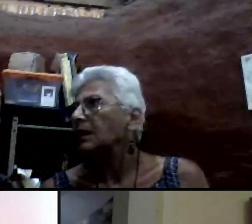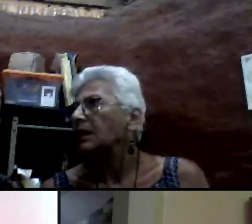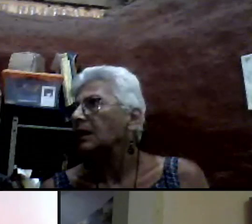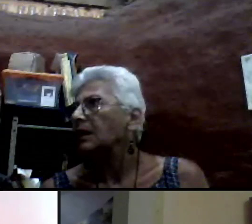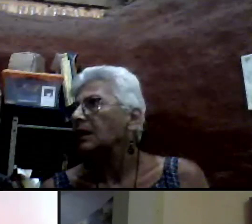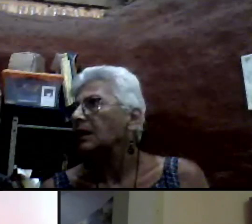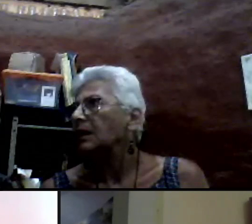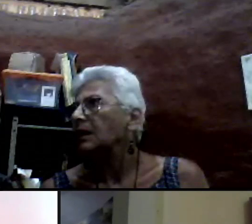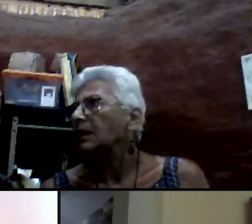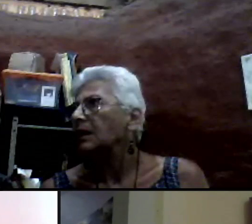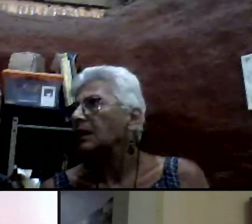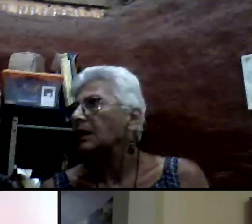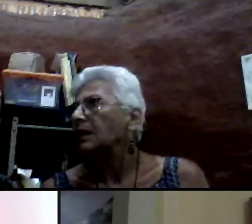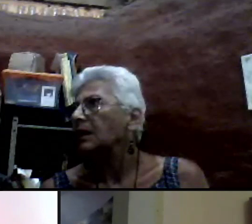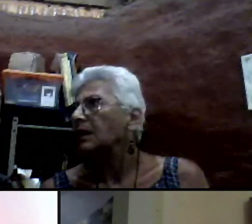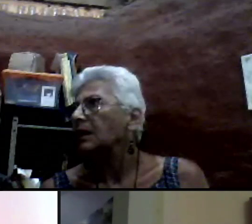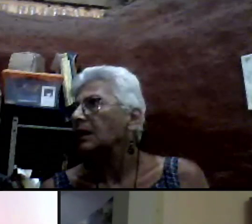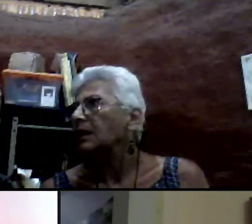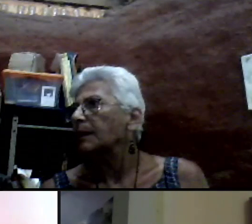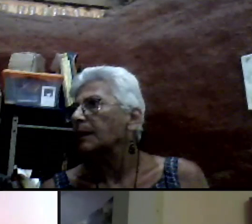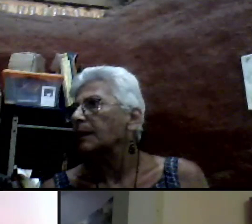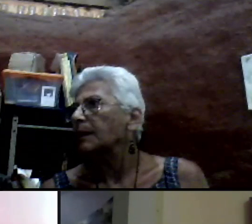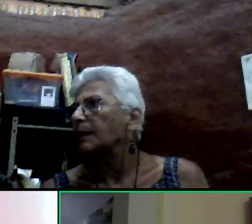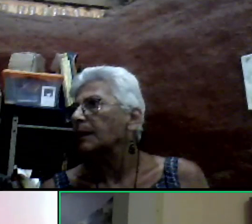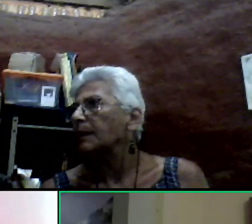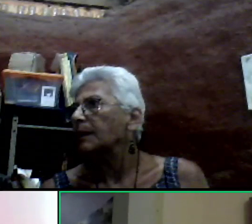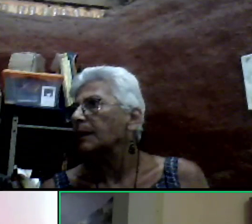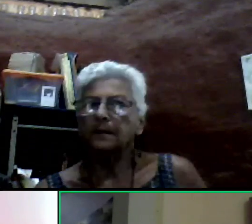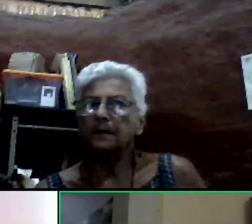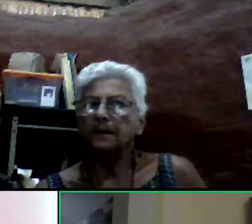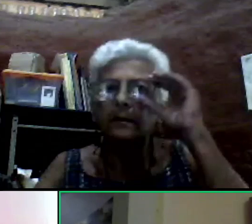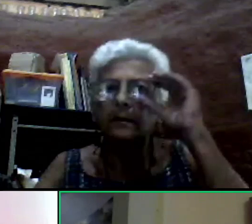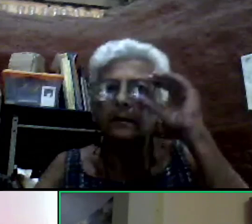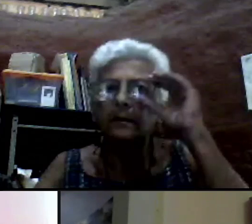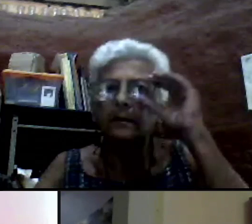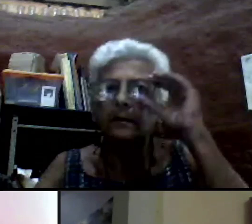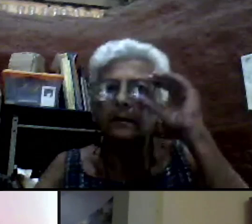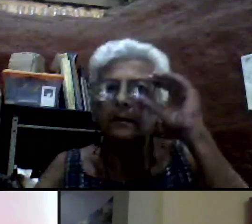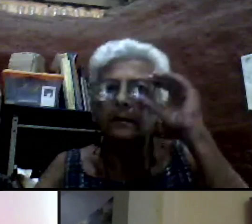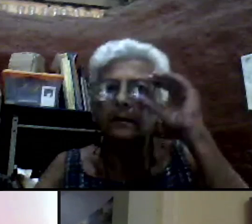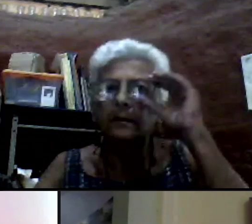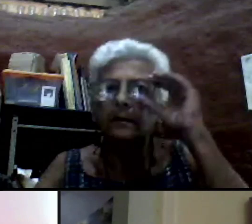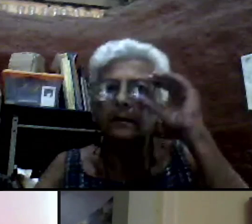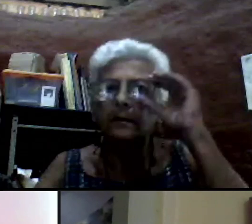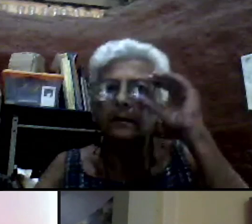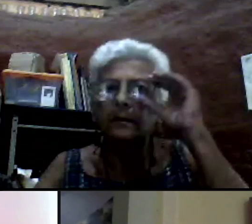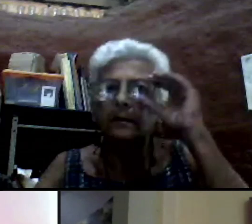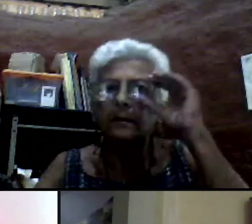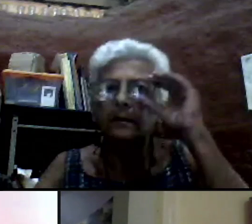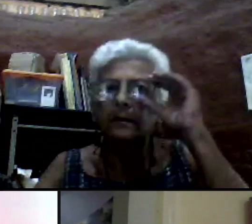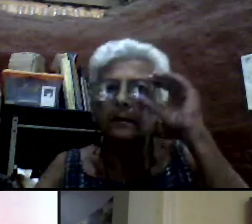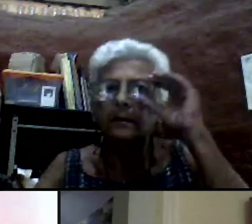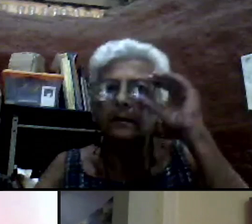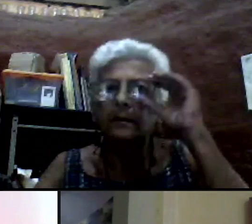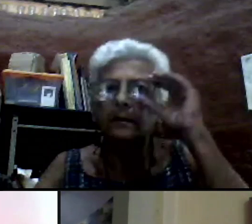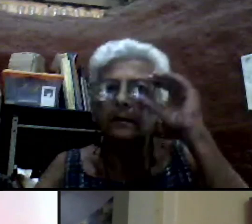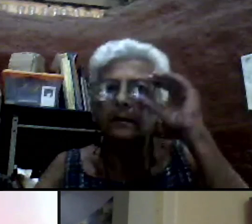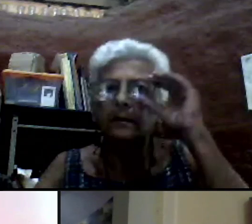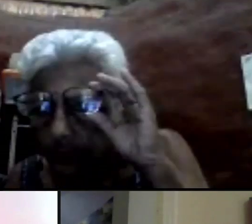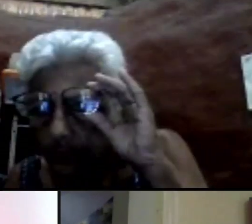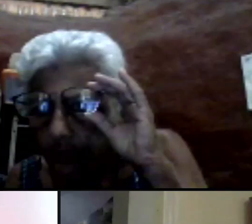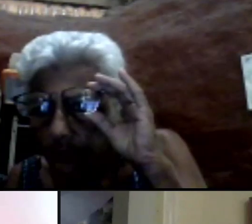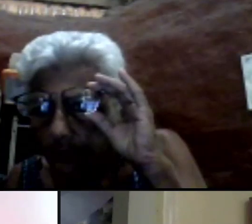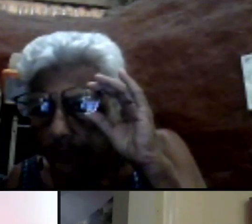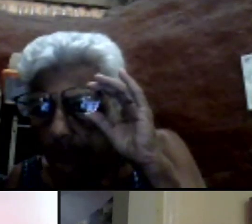here is to get to know your experiences. We are then going to begin with your